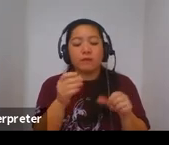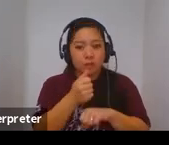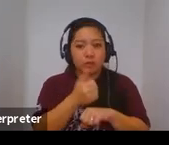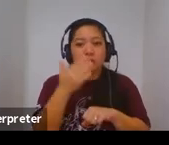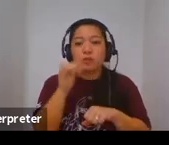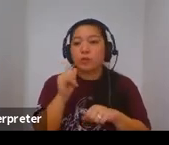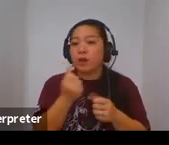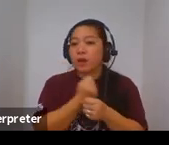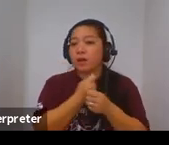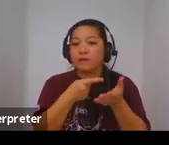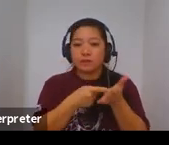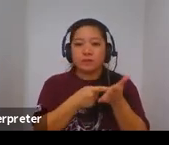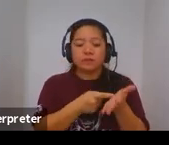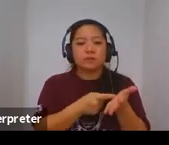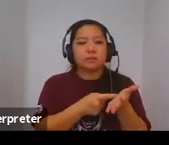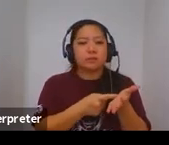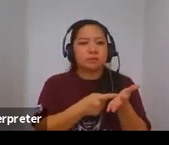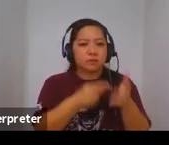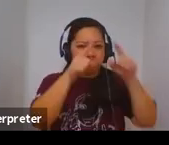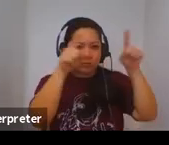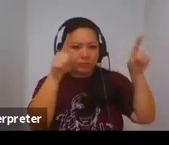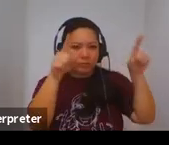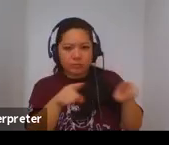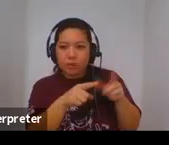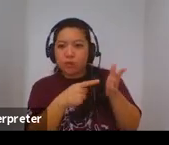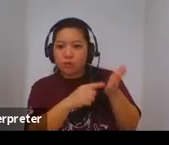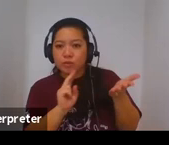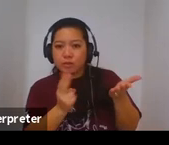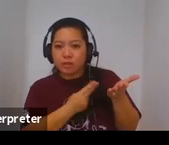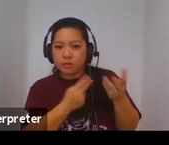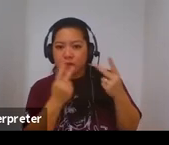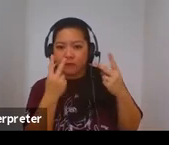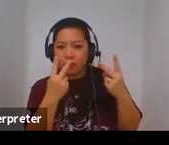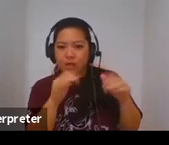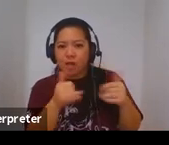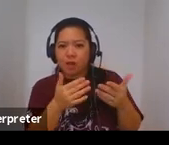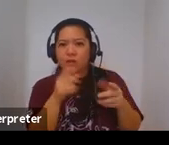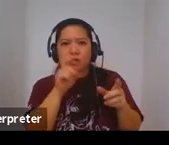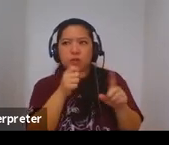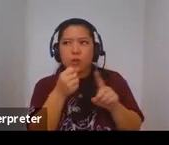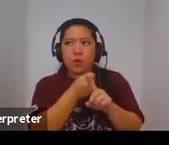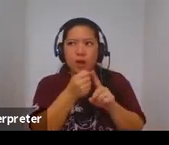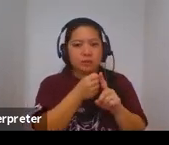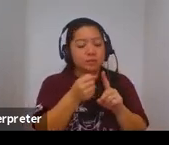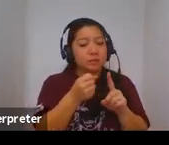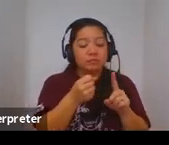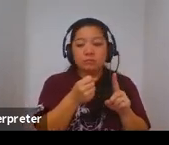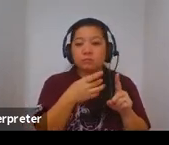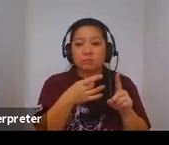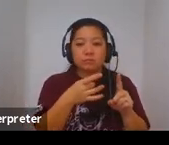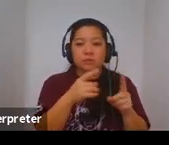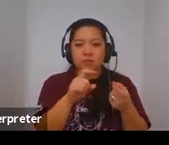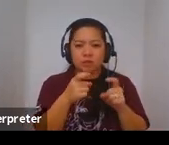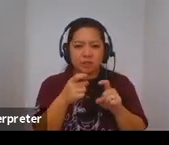I love this graphic because it shows us in a visual way how sexual harassment kind of